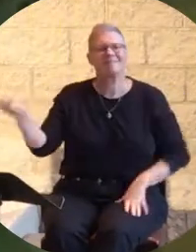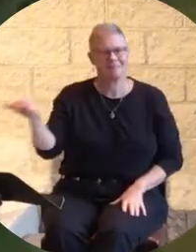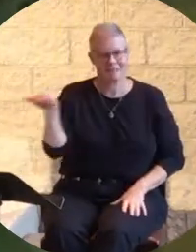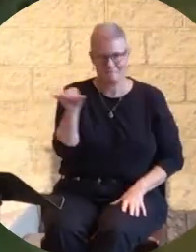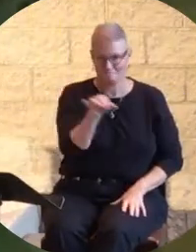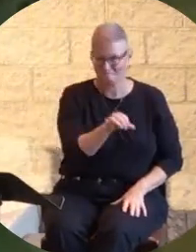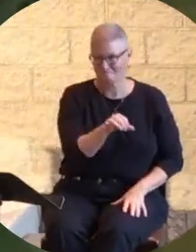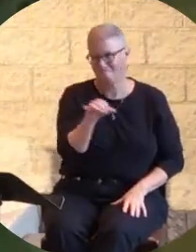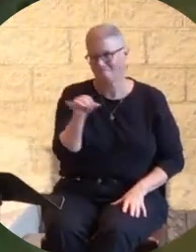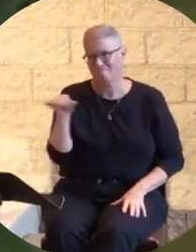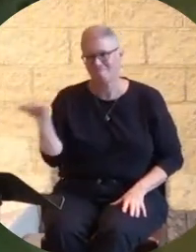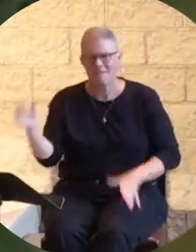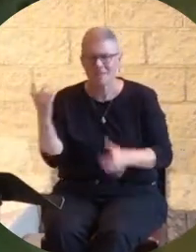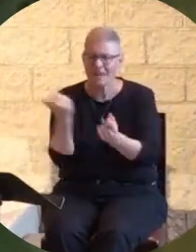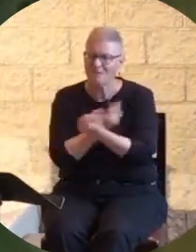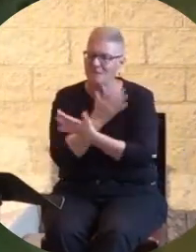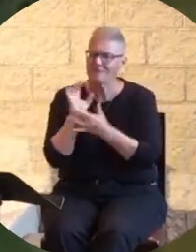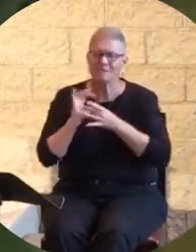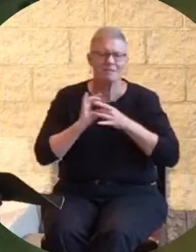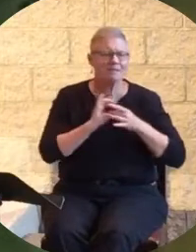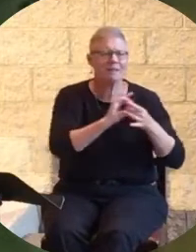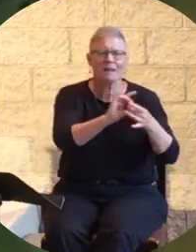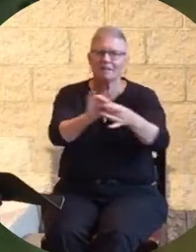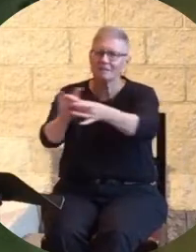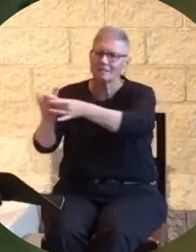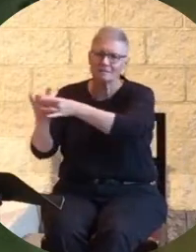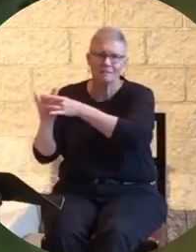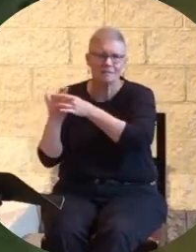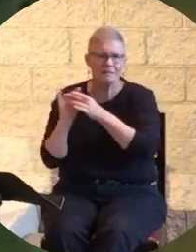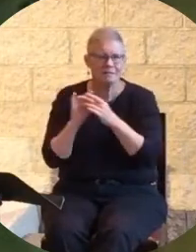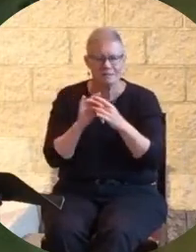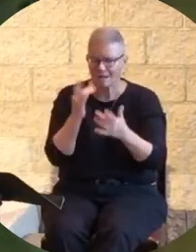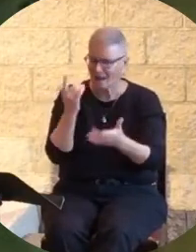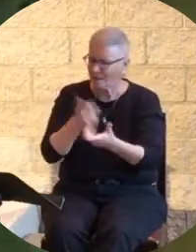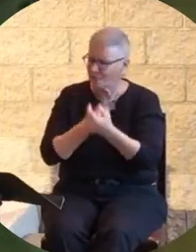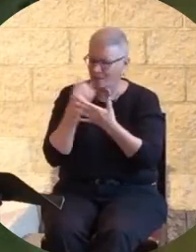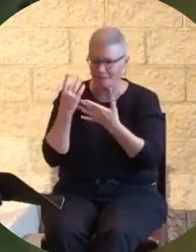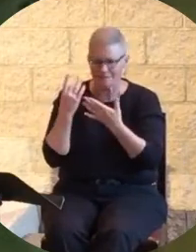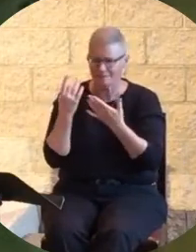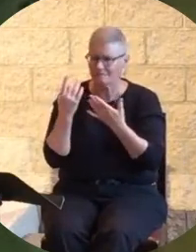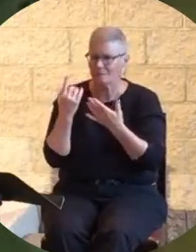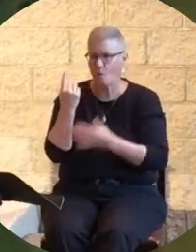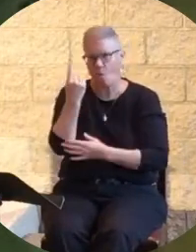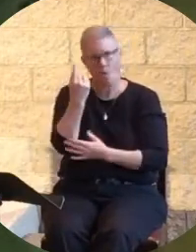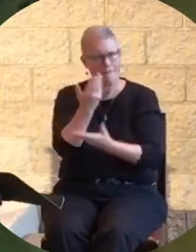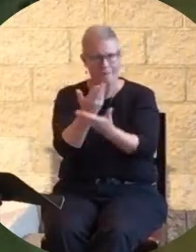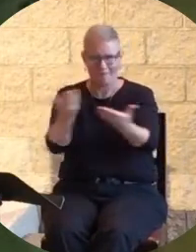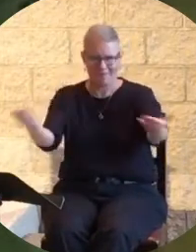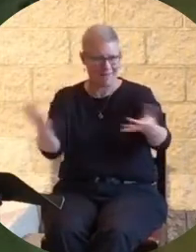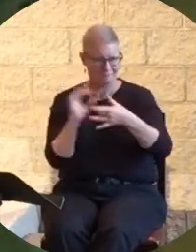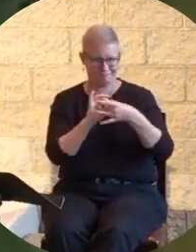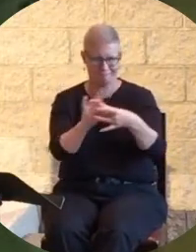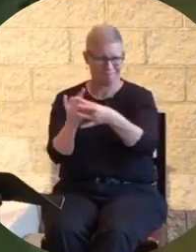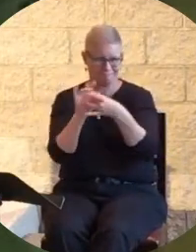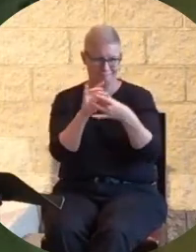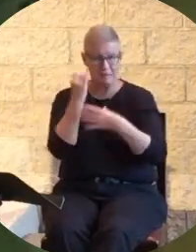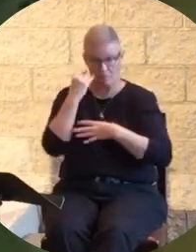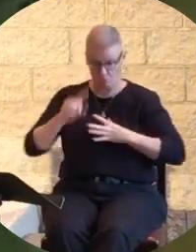It's all connected, and it's all one thing. And if we can begin from that